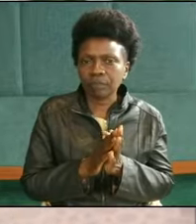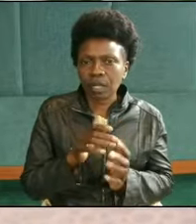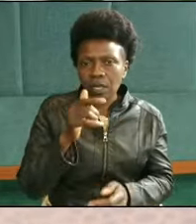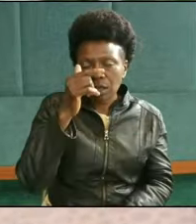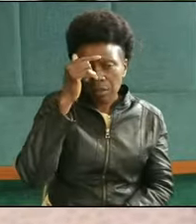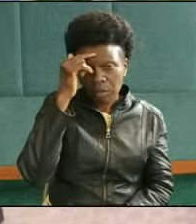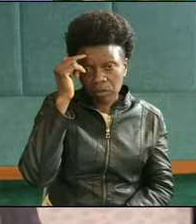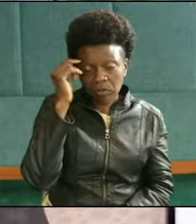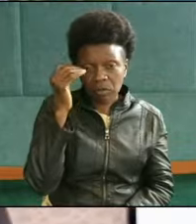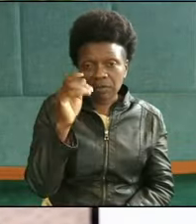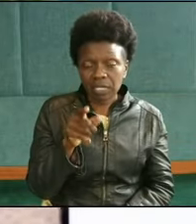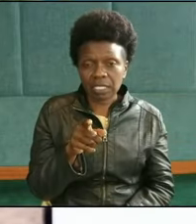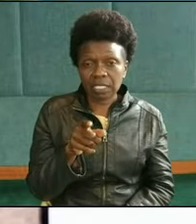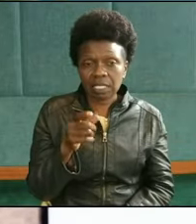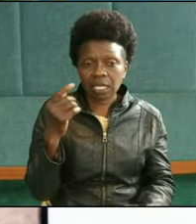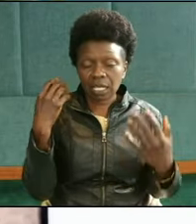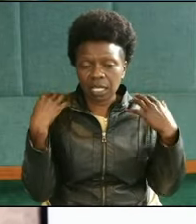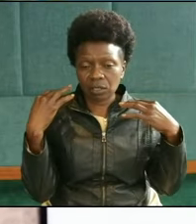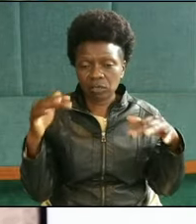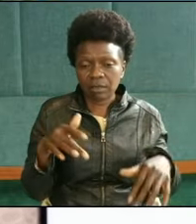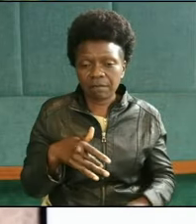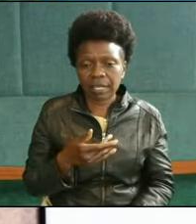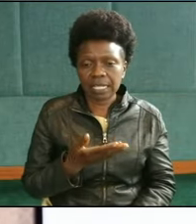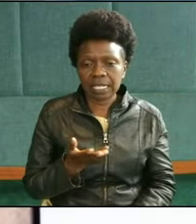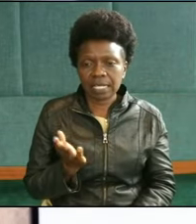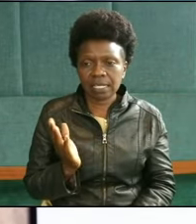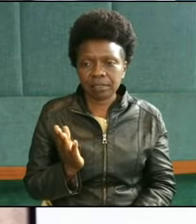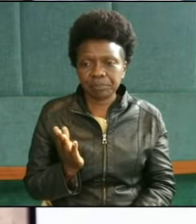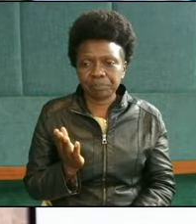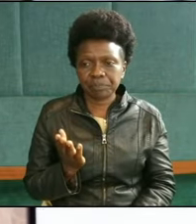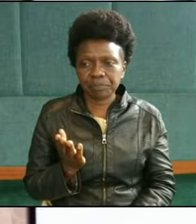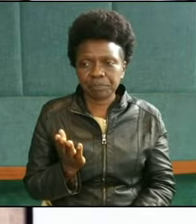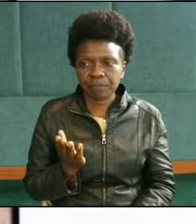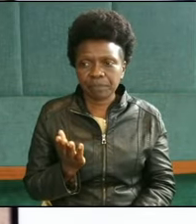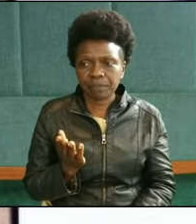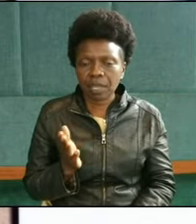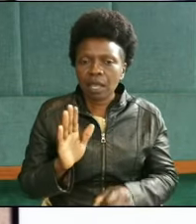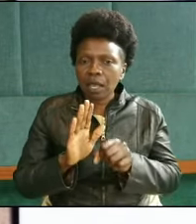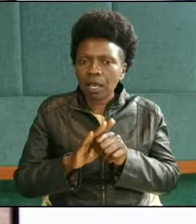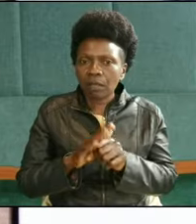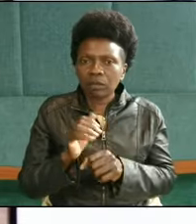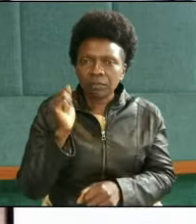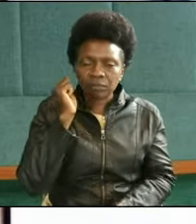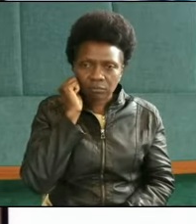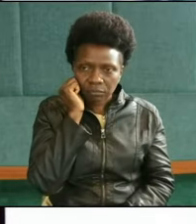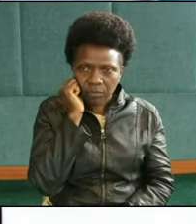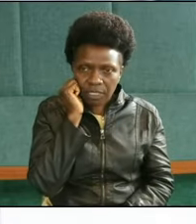because of this, angels felt pain. There was a lot of sadness in